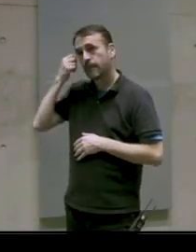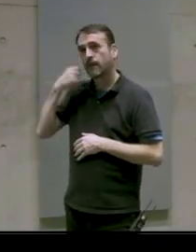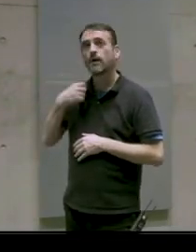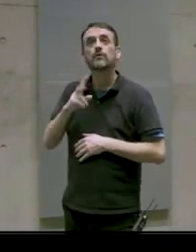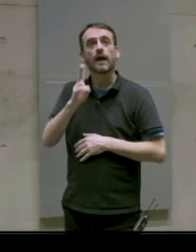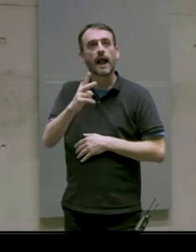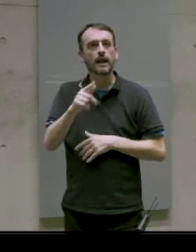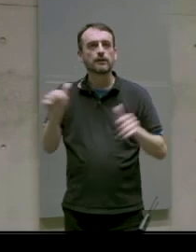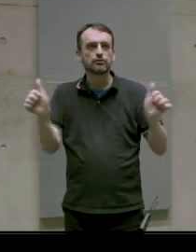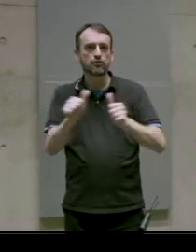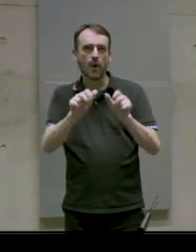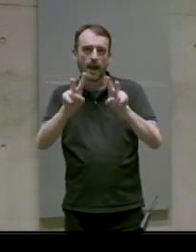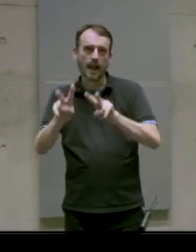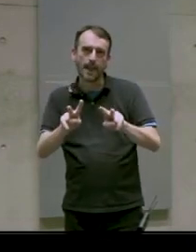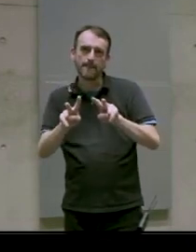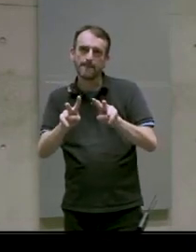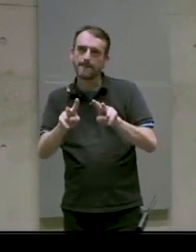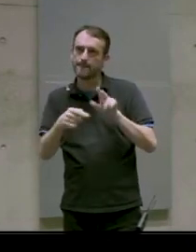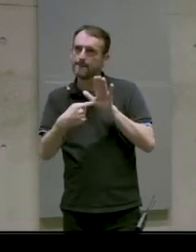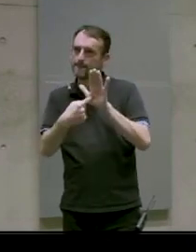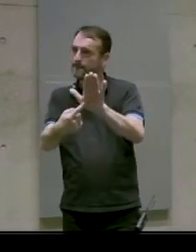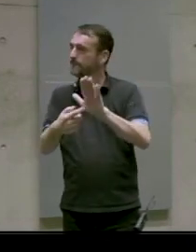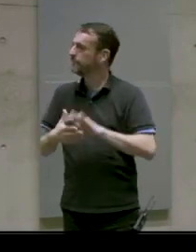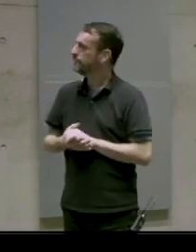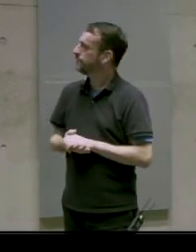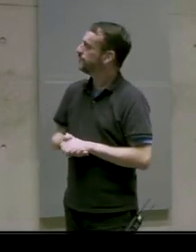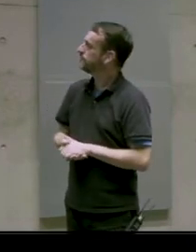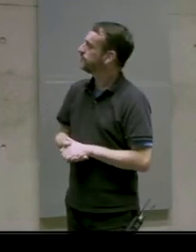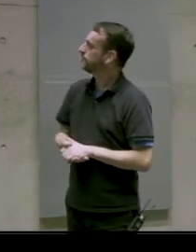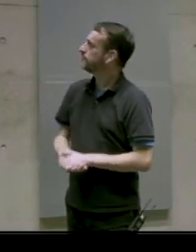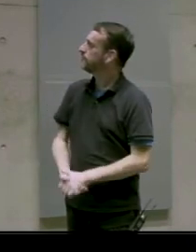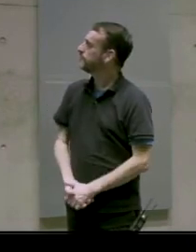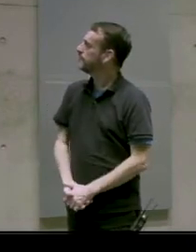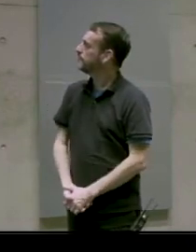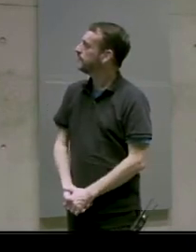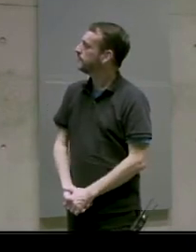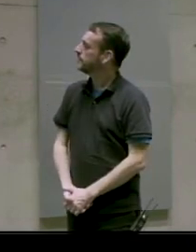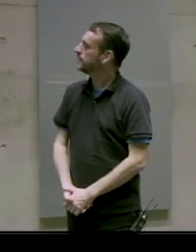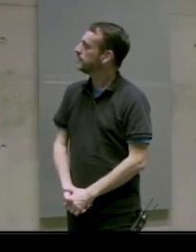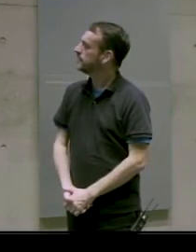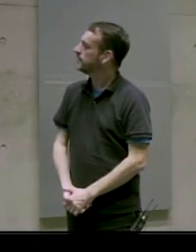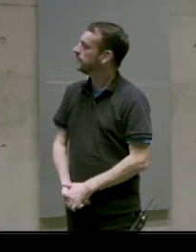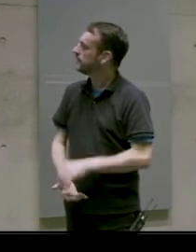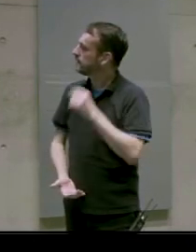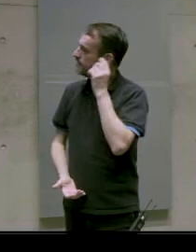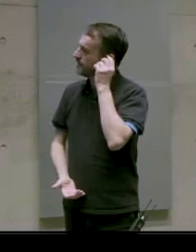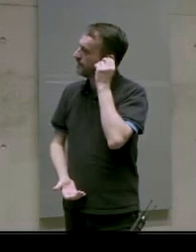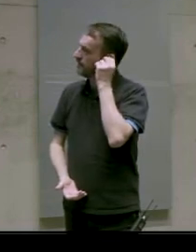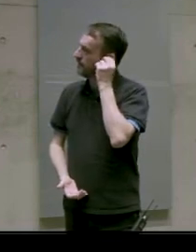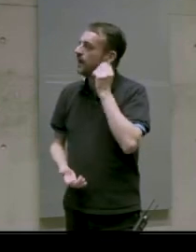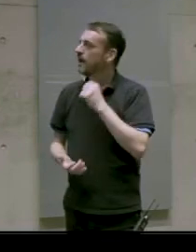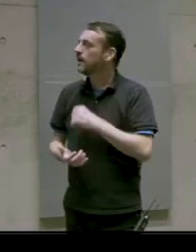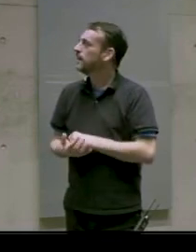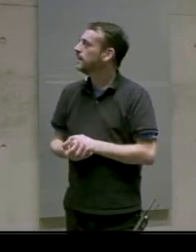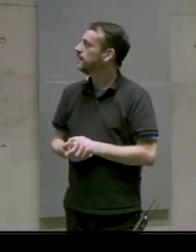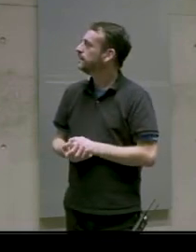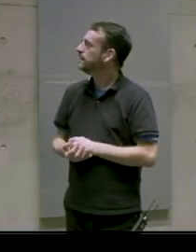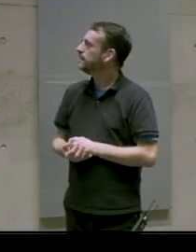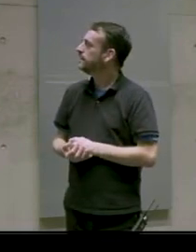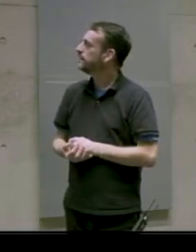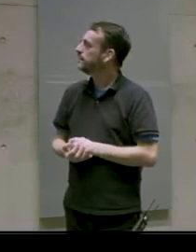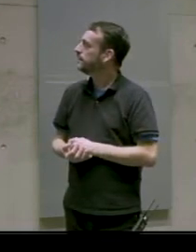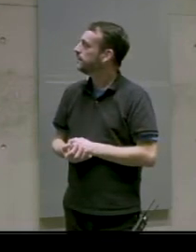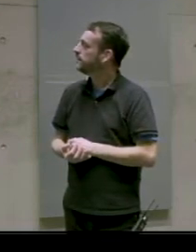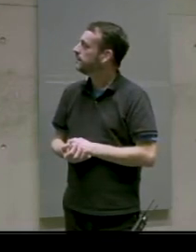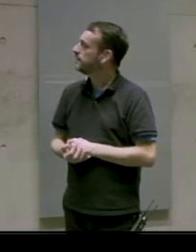trailer, and then I'll quickly run through if you probably want me to. This was supposed to be a routine